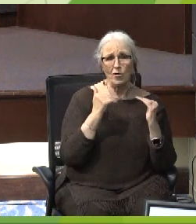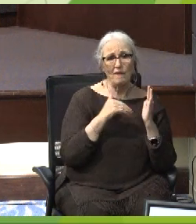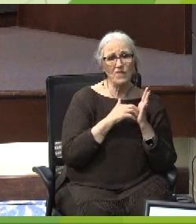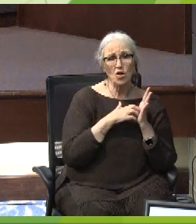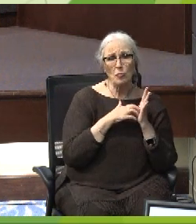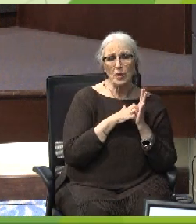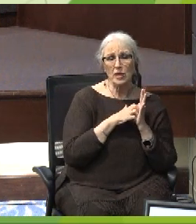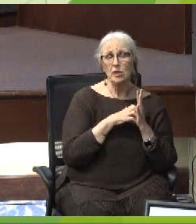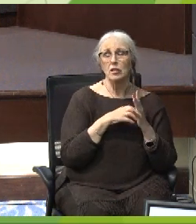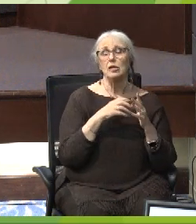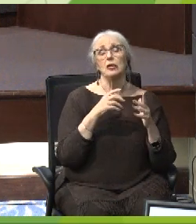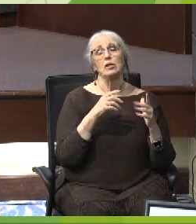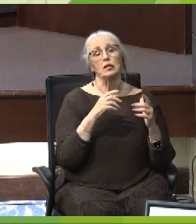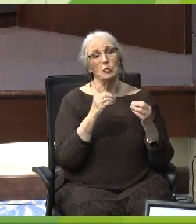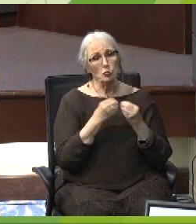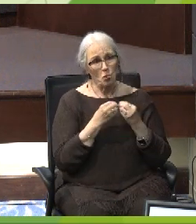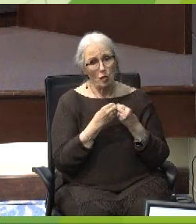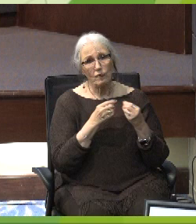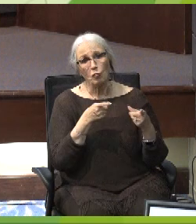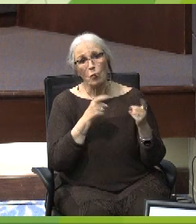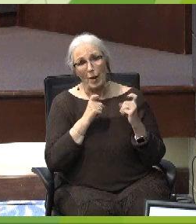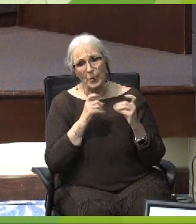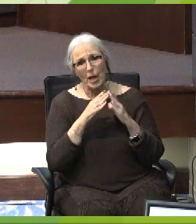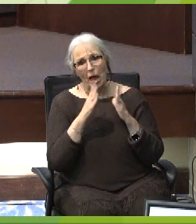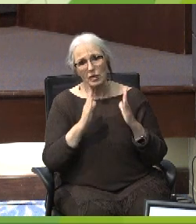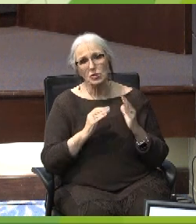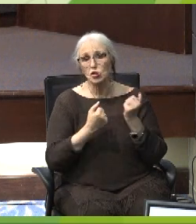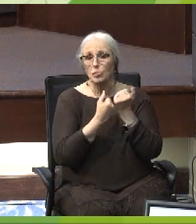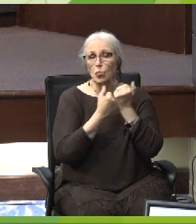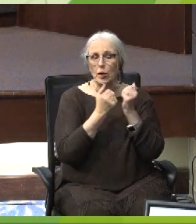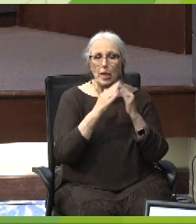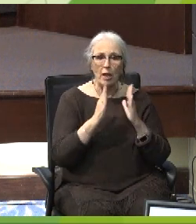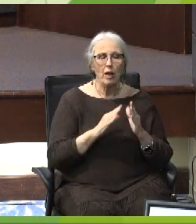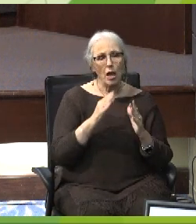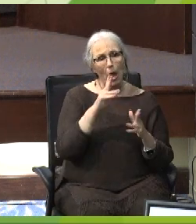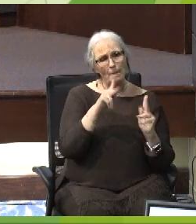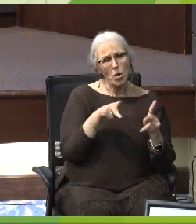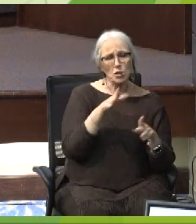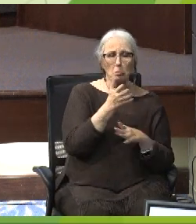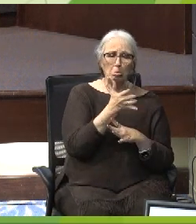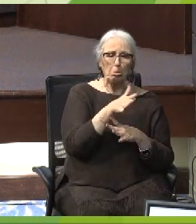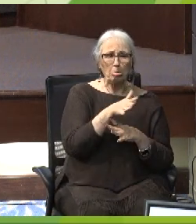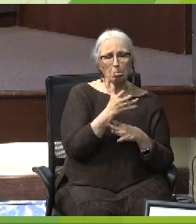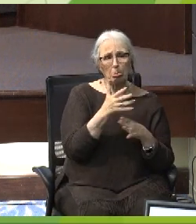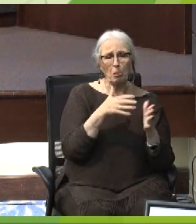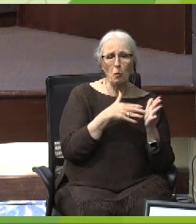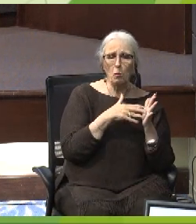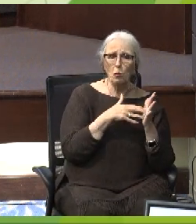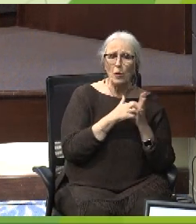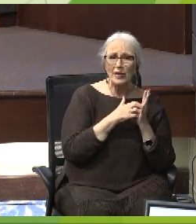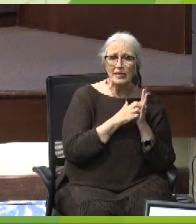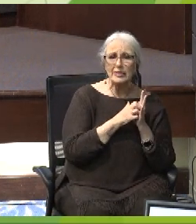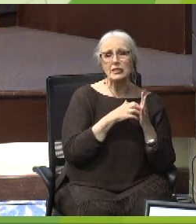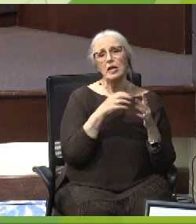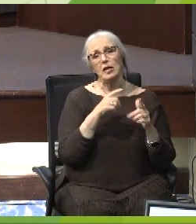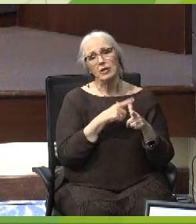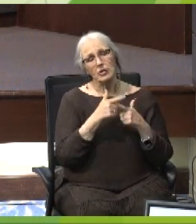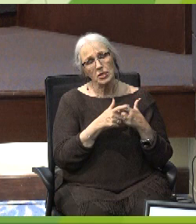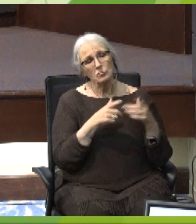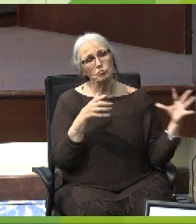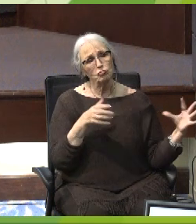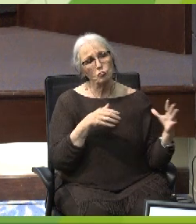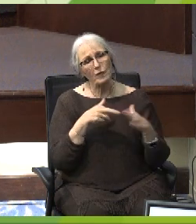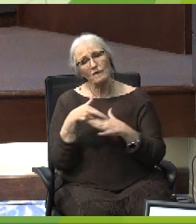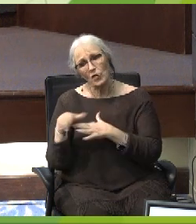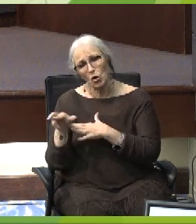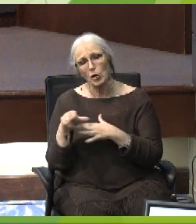a rapid rehousing or permanent supported housing program. A person with moderate would be referred to our TBRA program, or